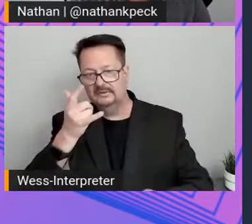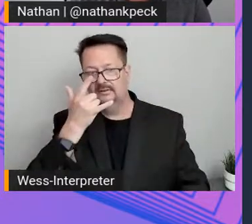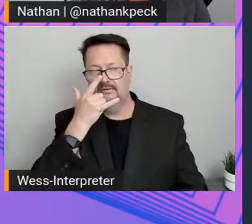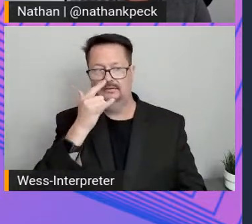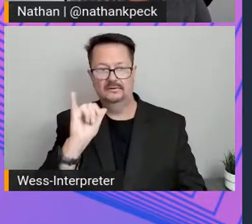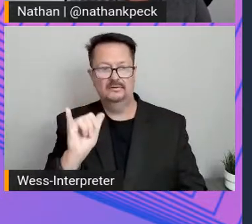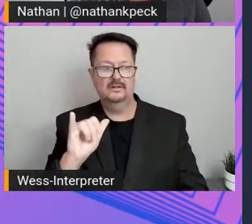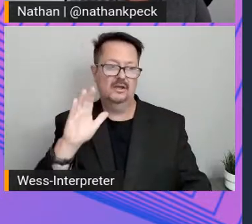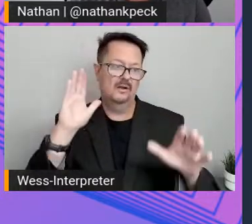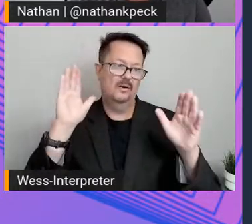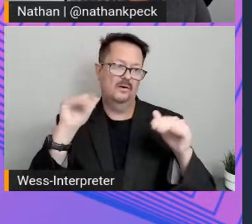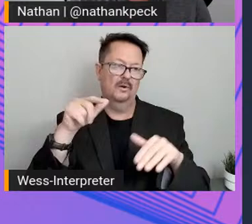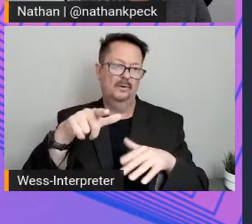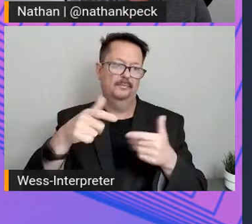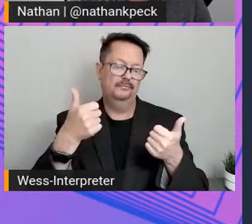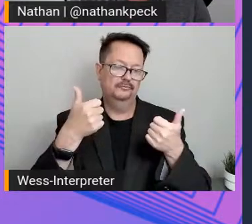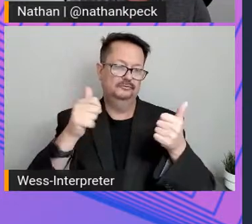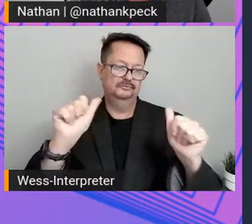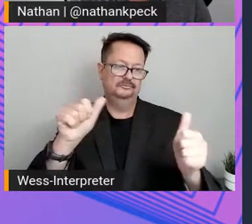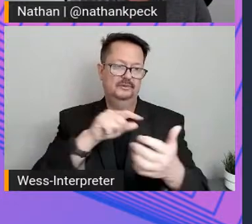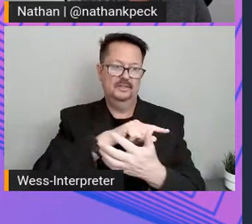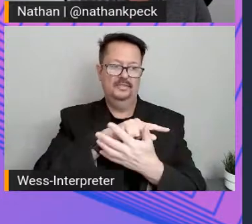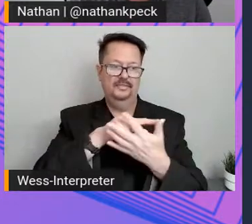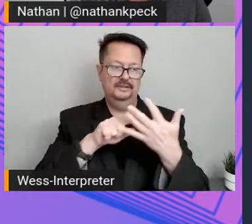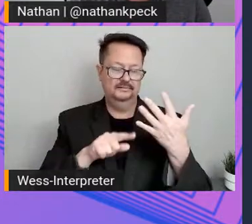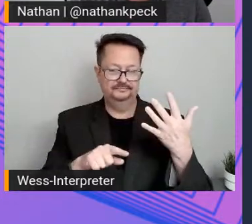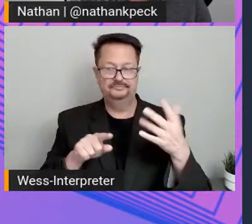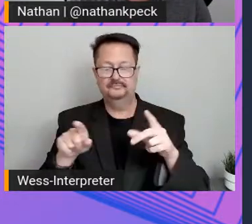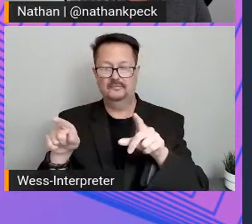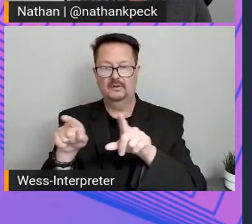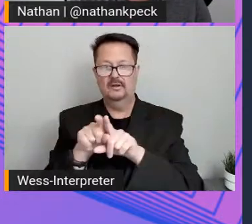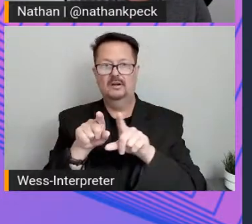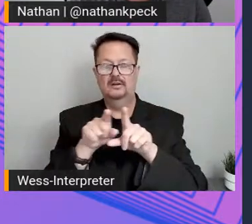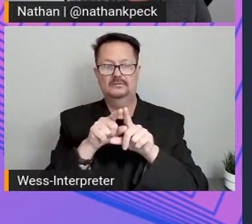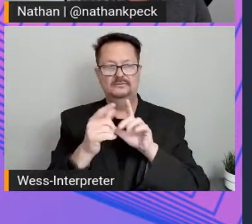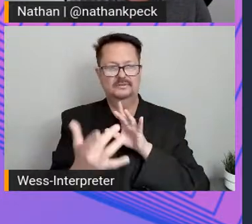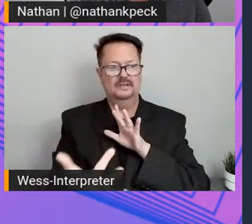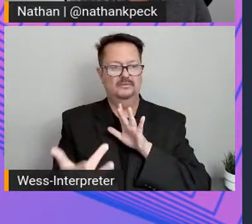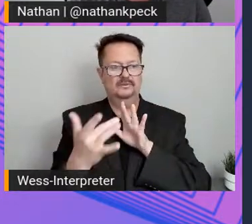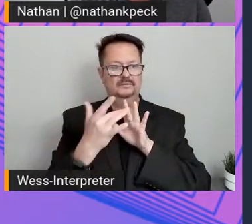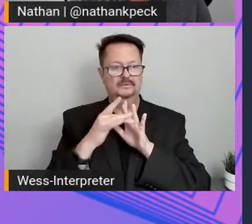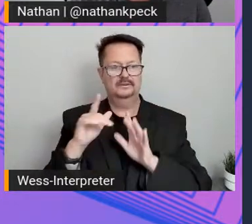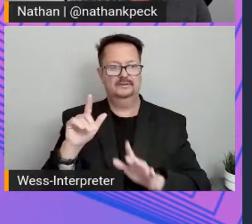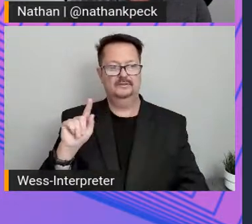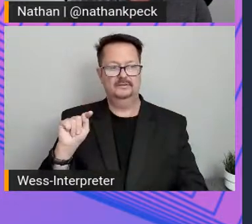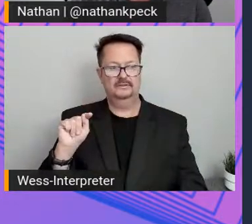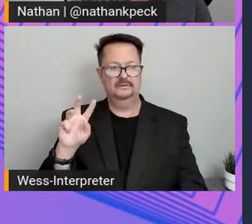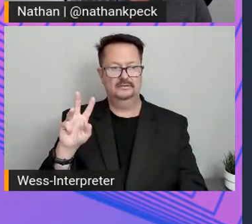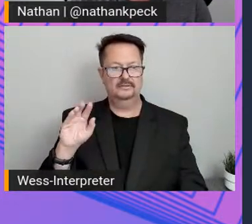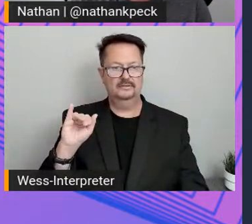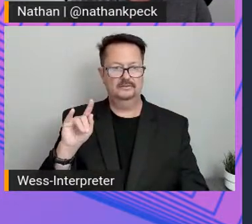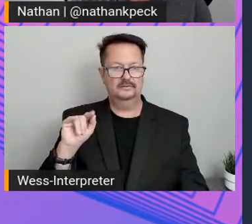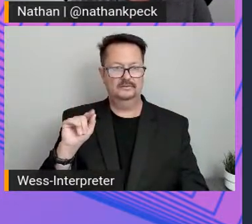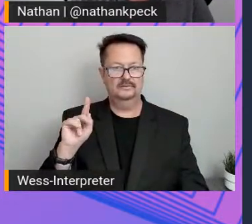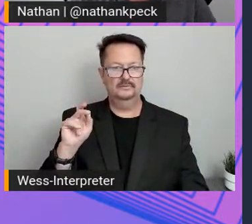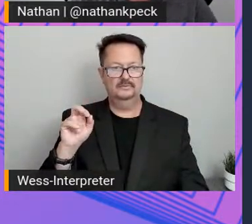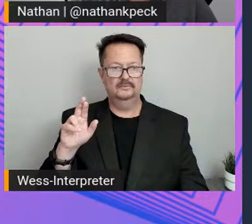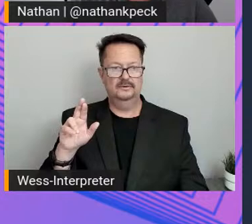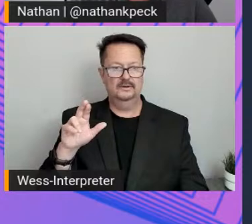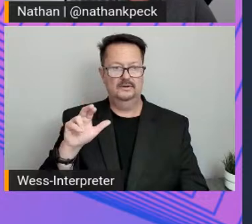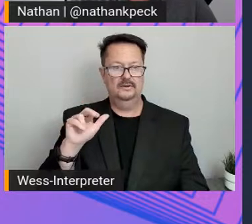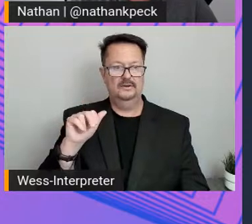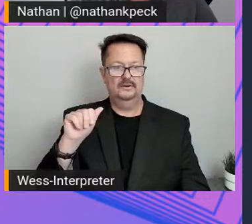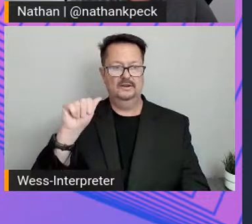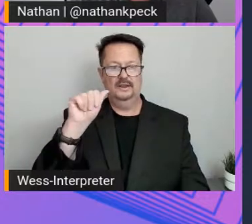you try out these workshops and try them out yourself. You can also reach out to me on Twitter at Nathan K. Peck if you have any questions